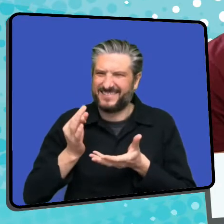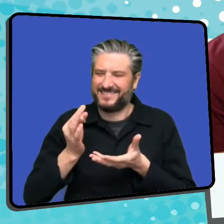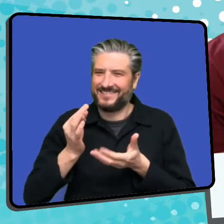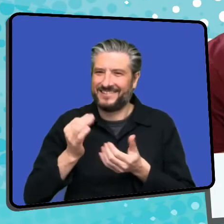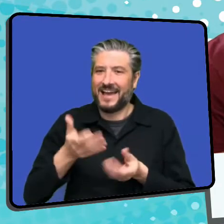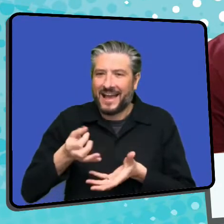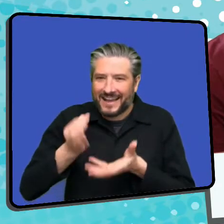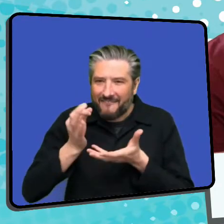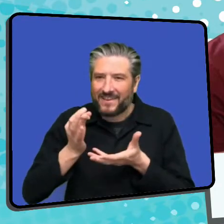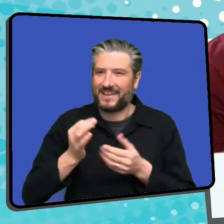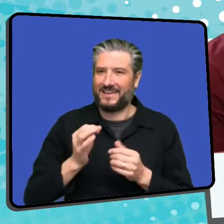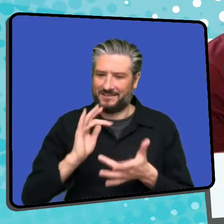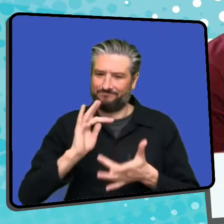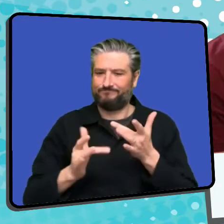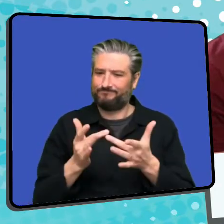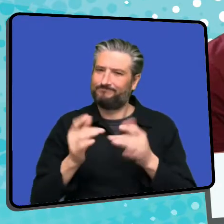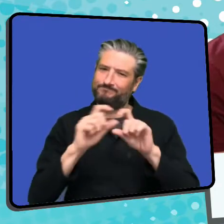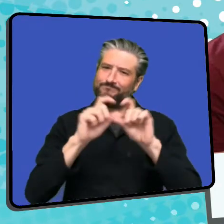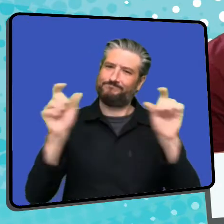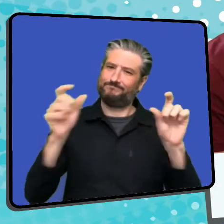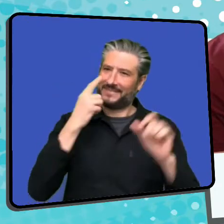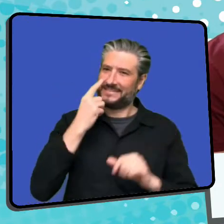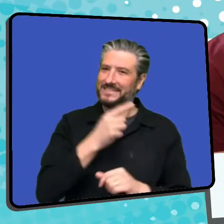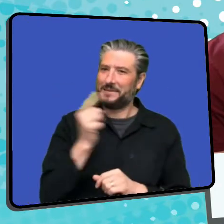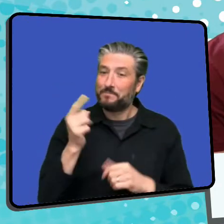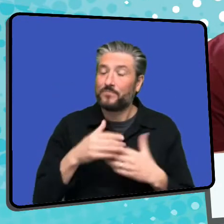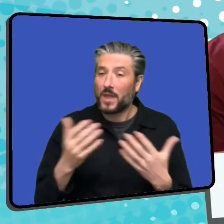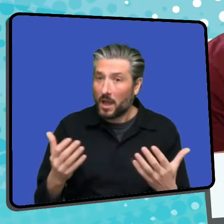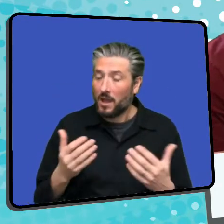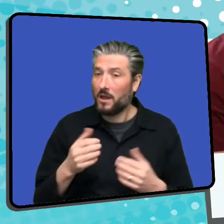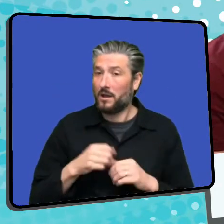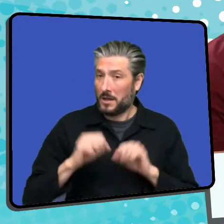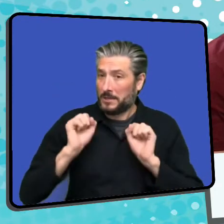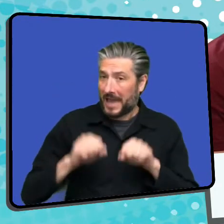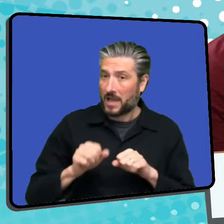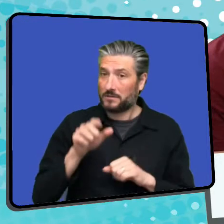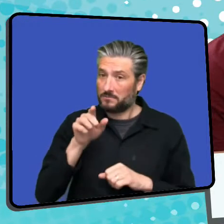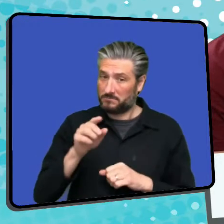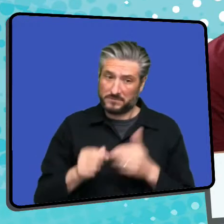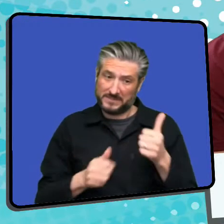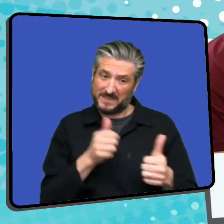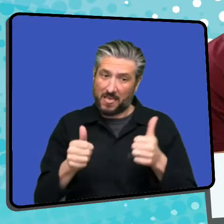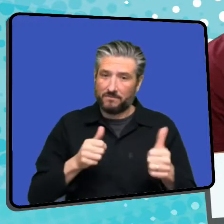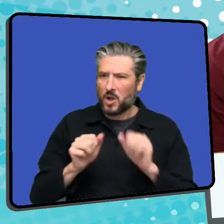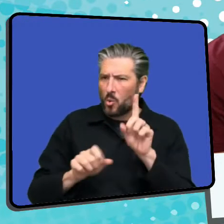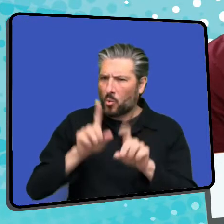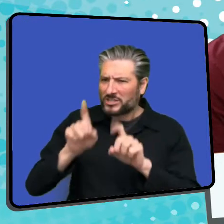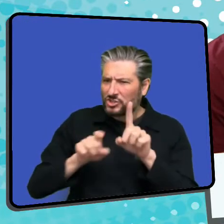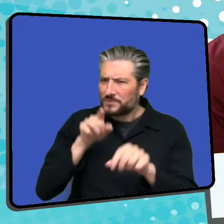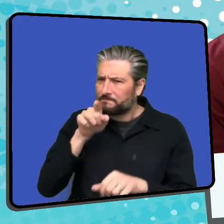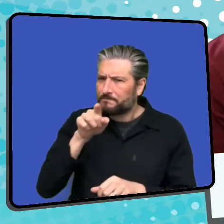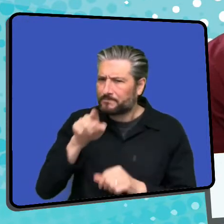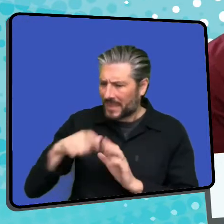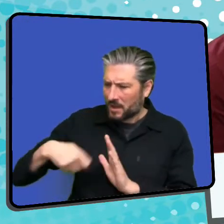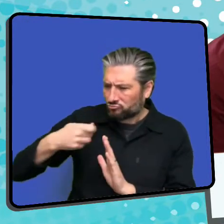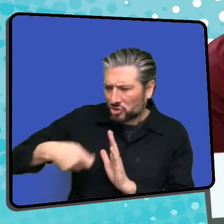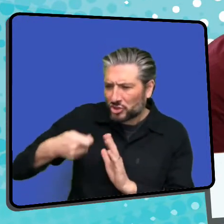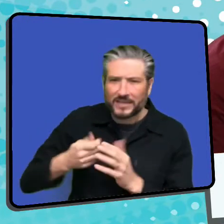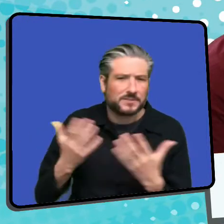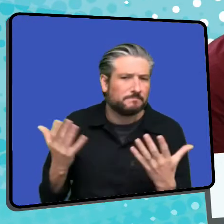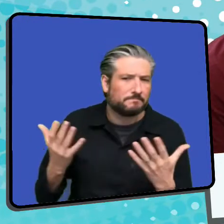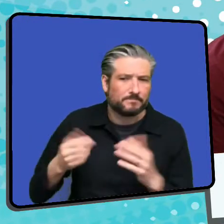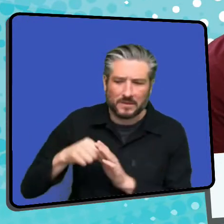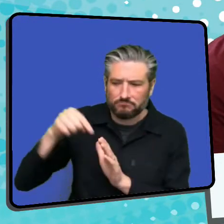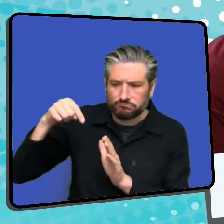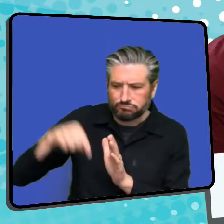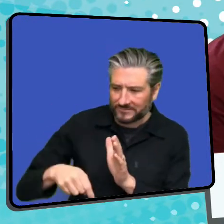aka.ms/abitofai-cafe, and you can ask some more questions of this really interesting project. So thank you so much for joining us, Alibek. Again, thank you very much for